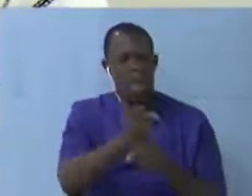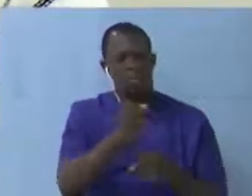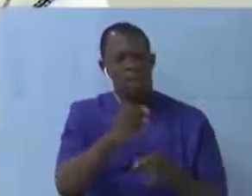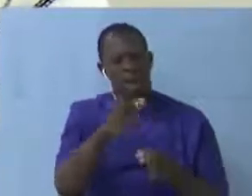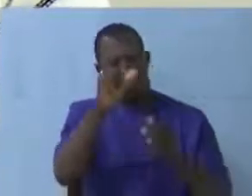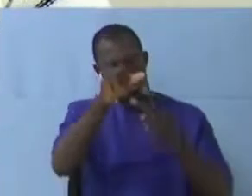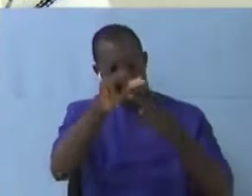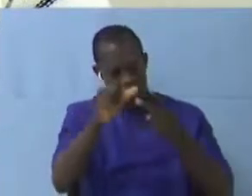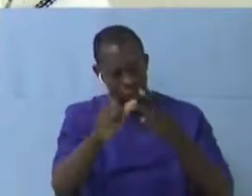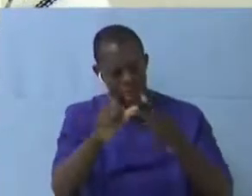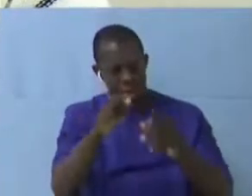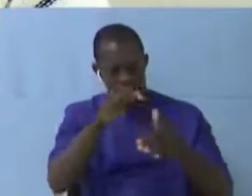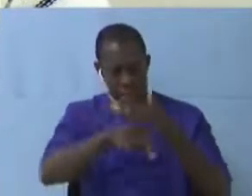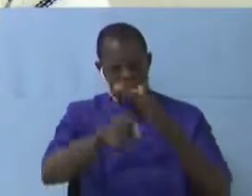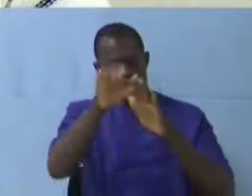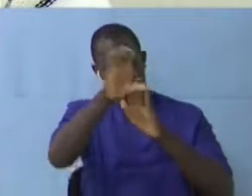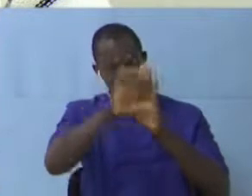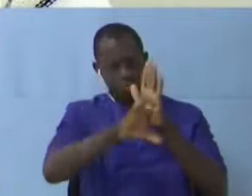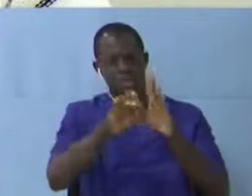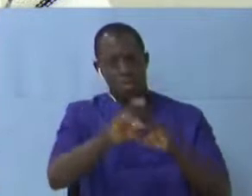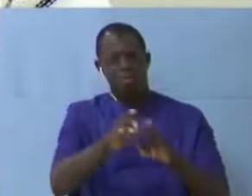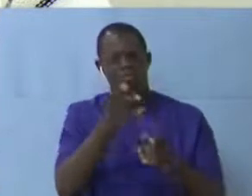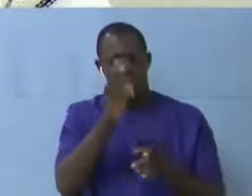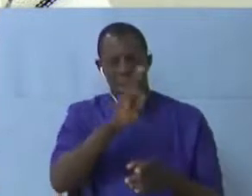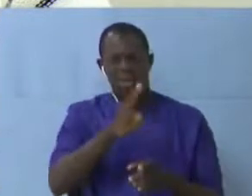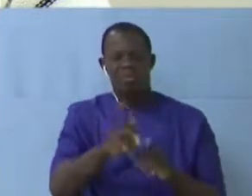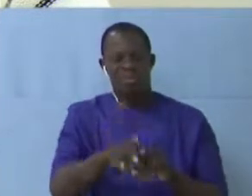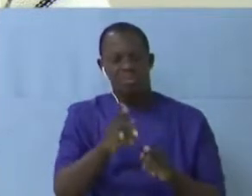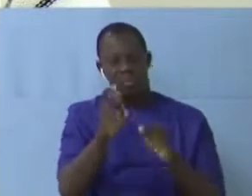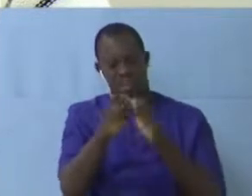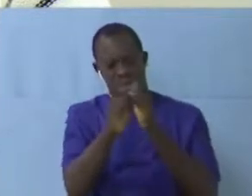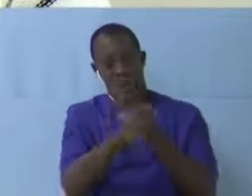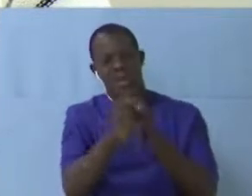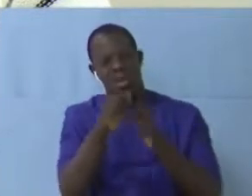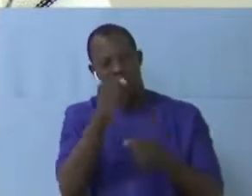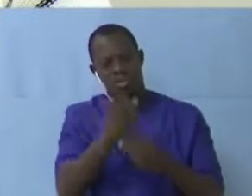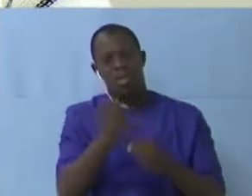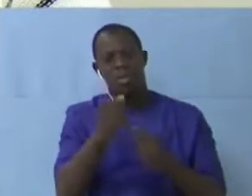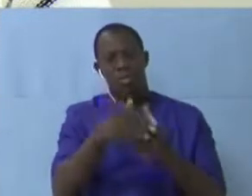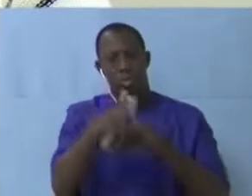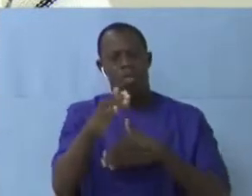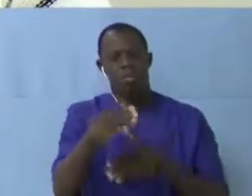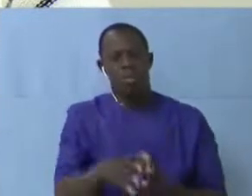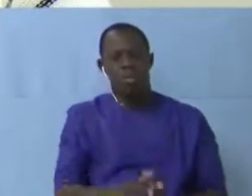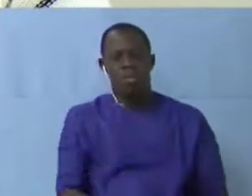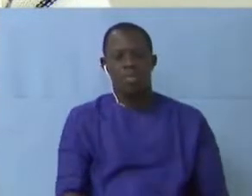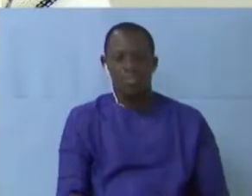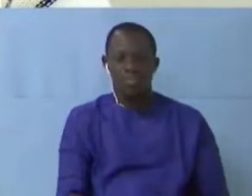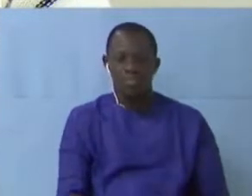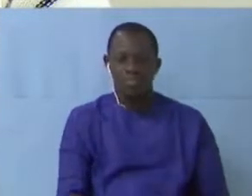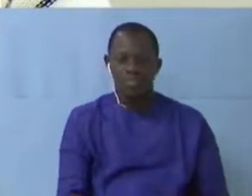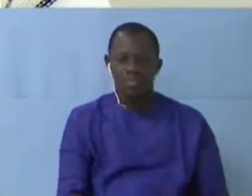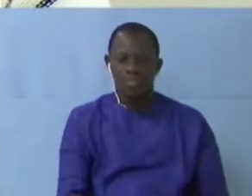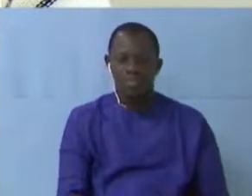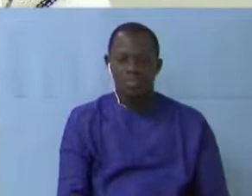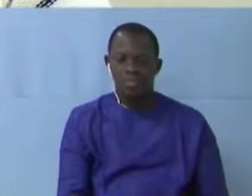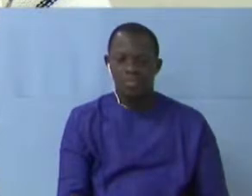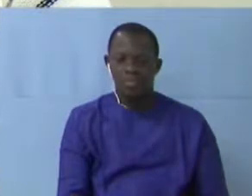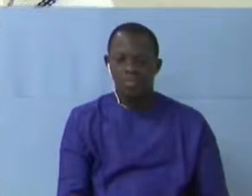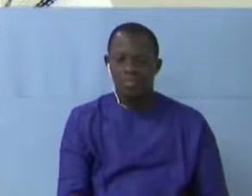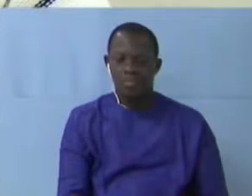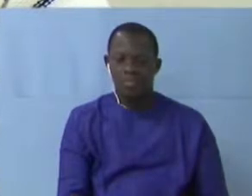the constitution. Xëj na mun naa am ay yenn sew sewaan rek yoo xam ne dinañ ko jël pour mu mun a dooleel ay bunta yoo xam ne mu ngi ci biir loi